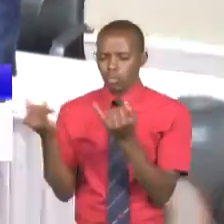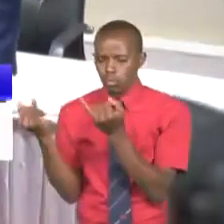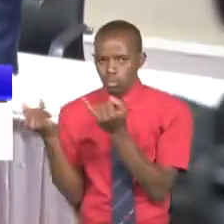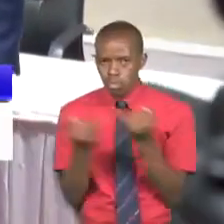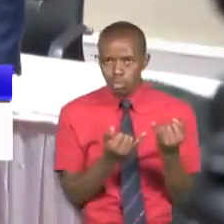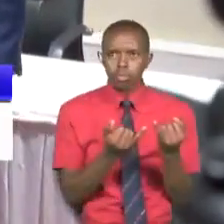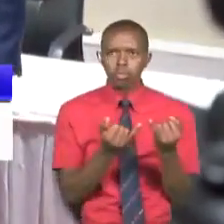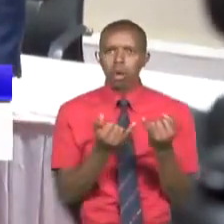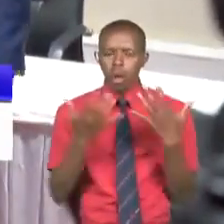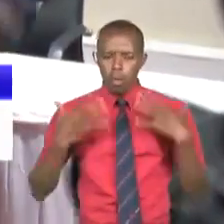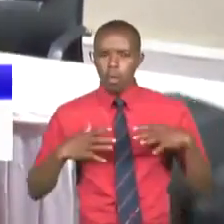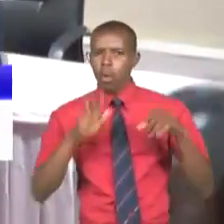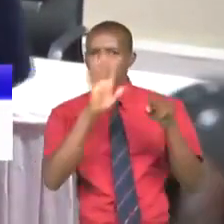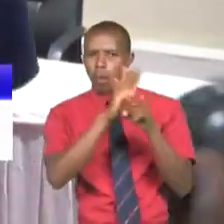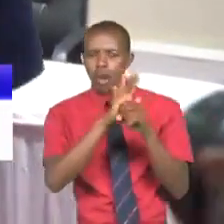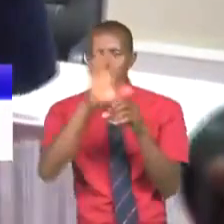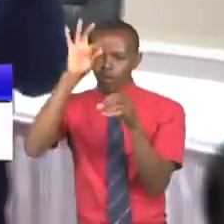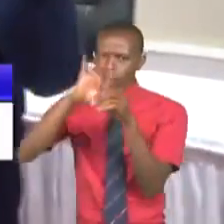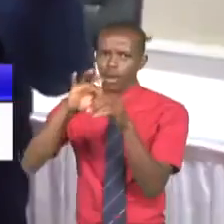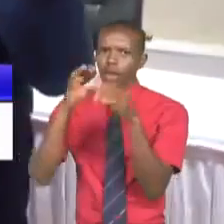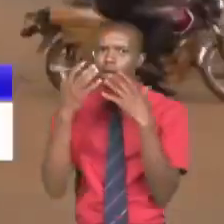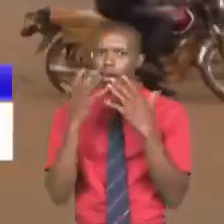the cheers of a crowd and cast his ballot.